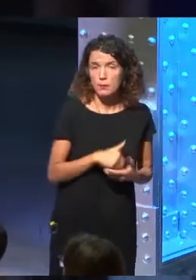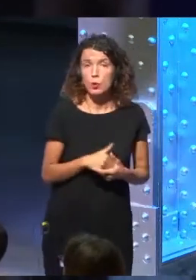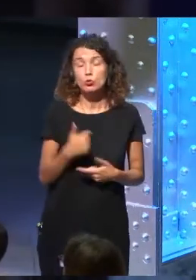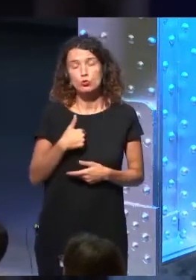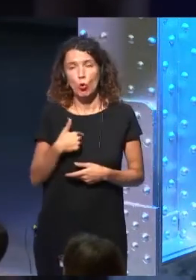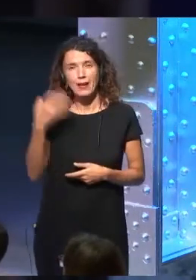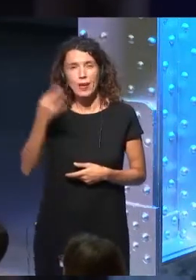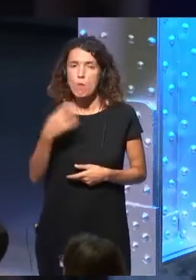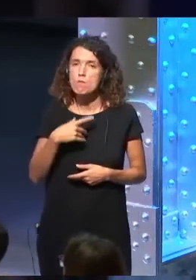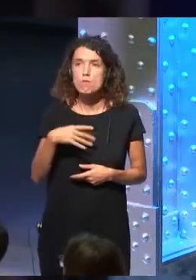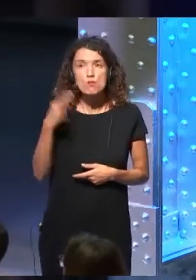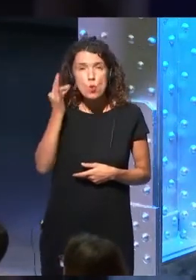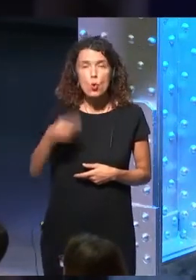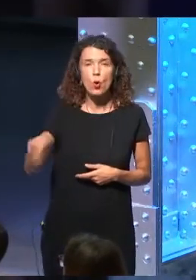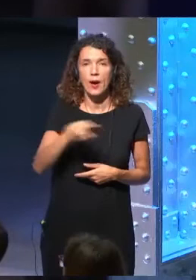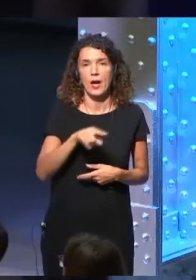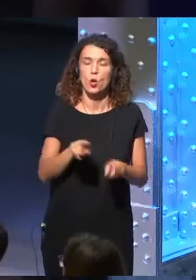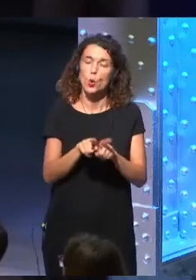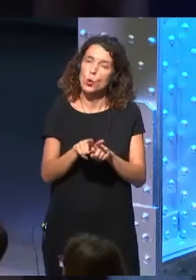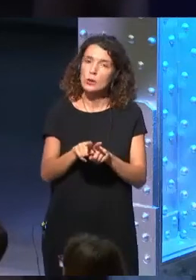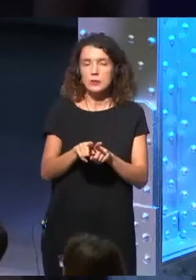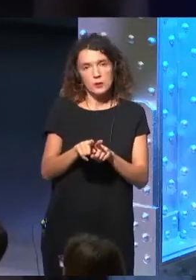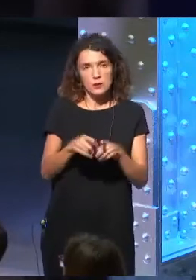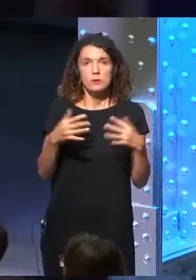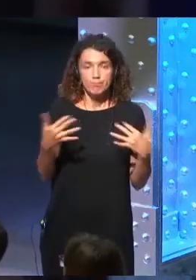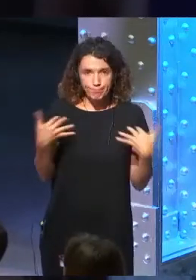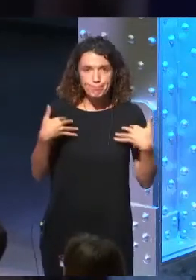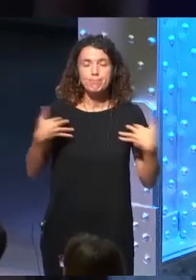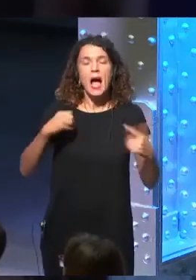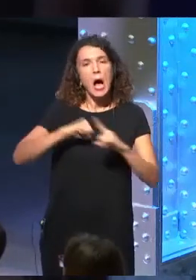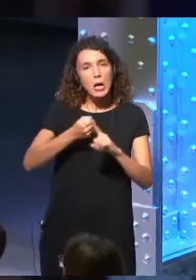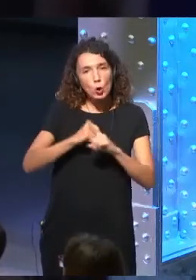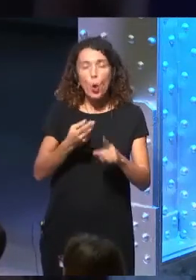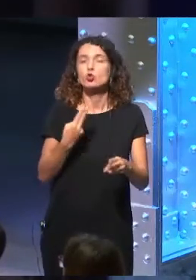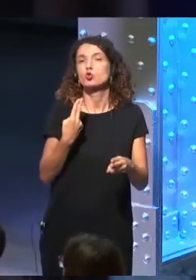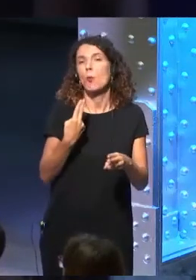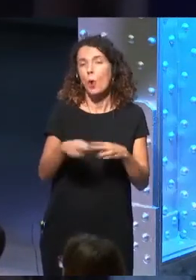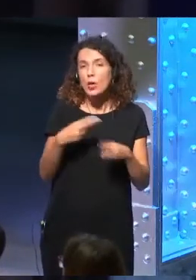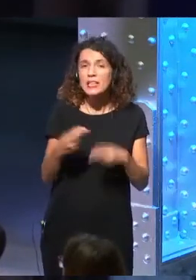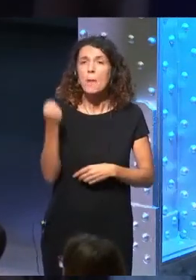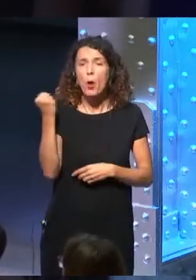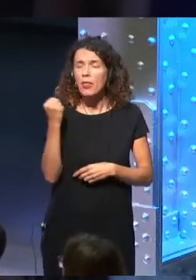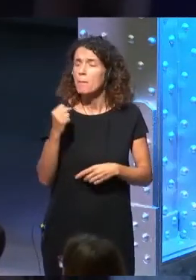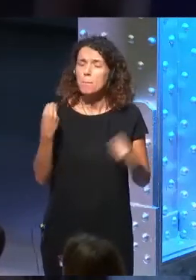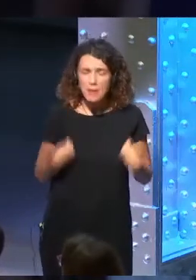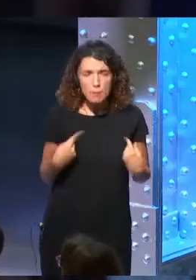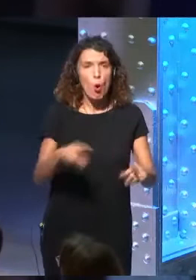abuse still attacks their speaking parts, that is to say, their